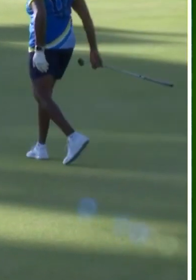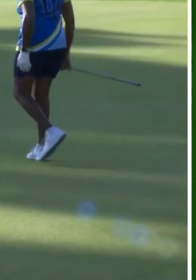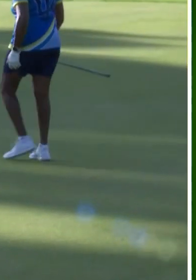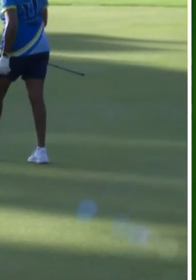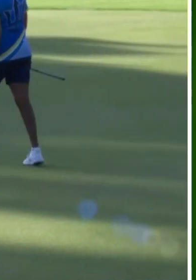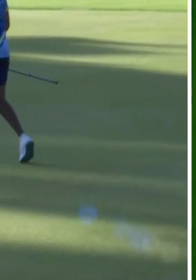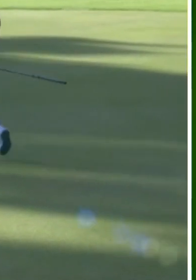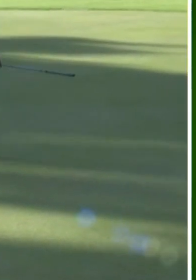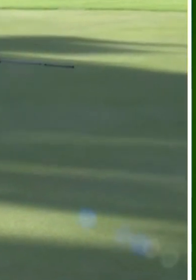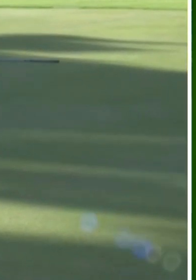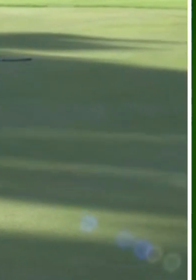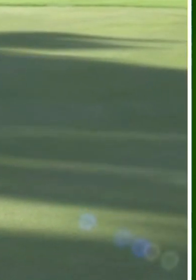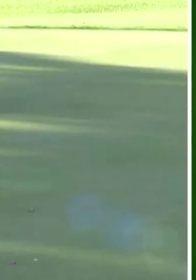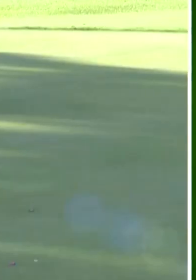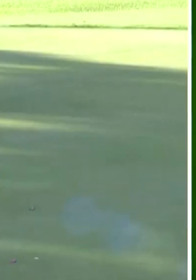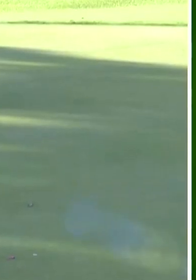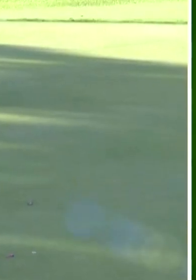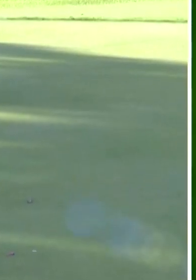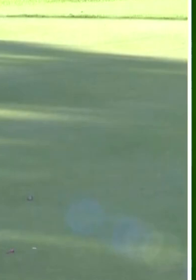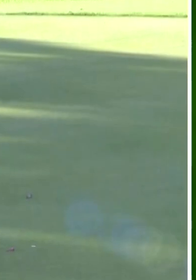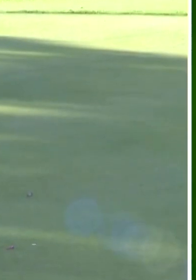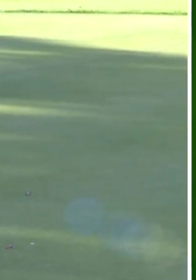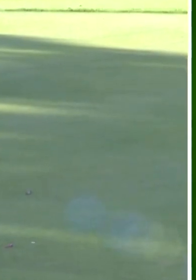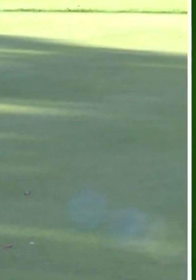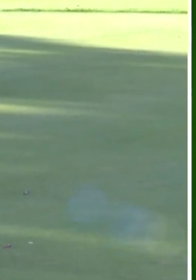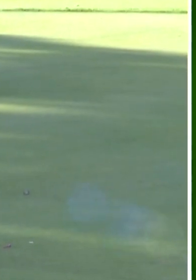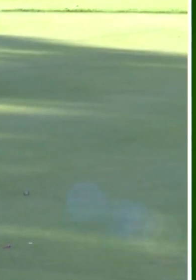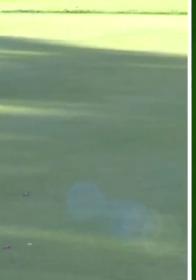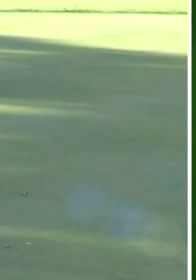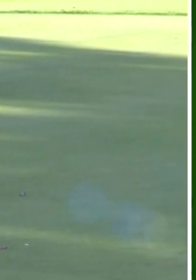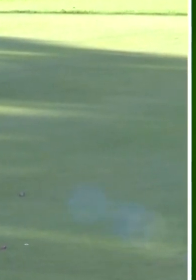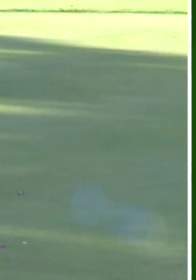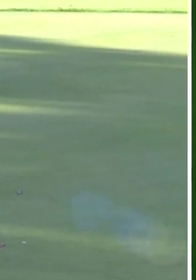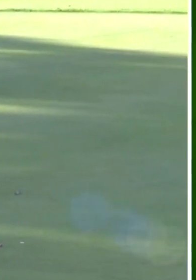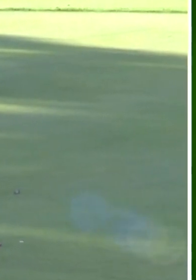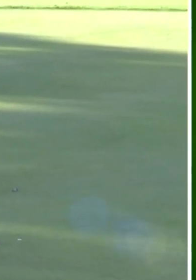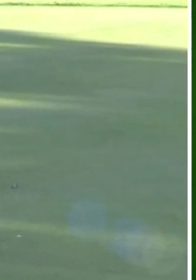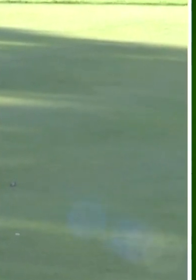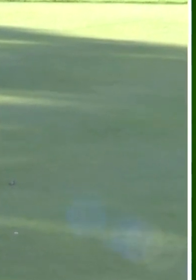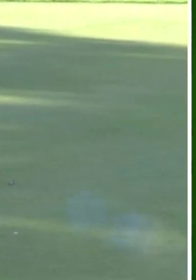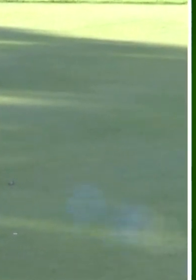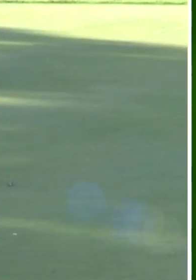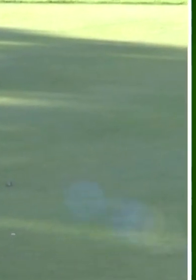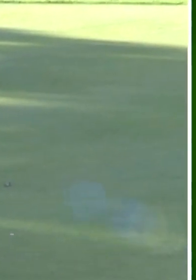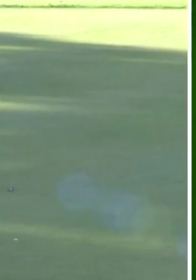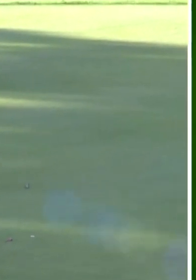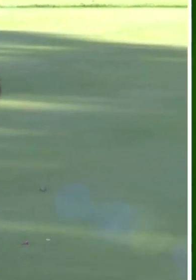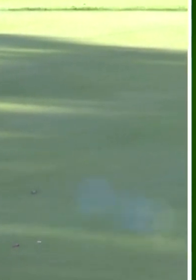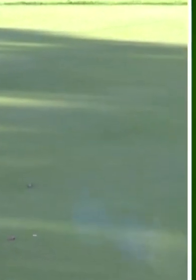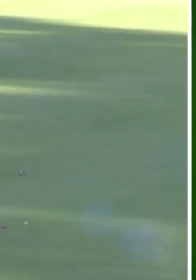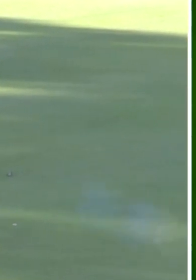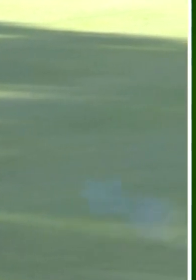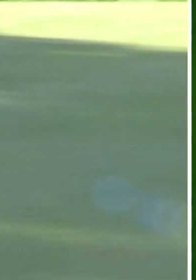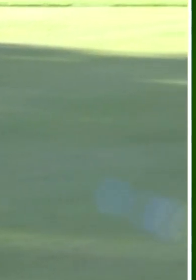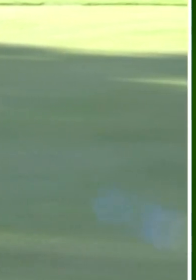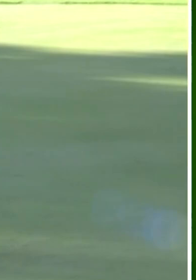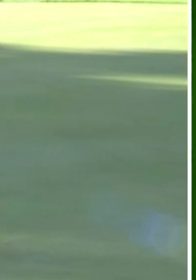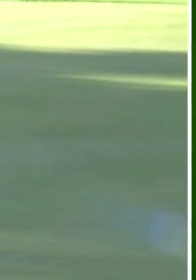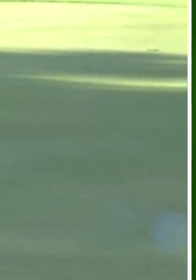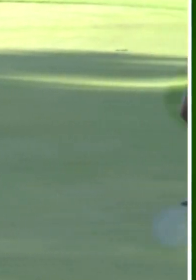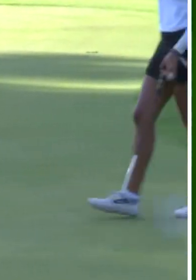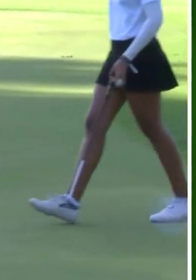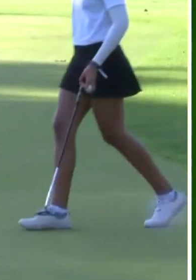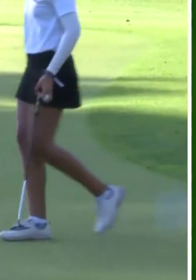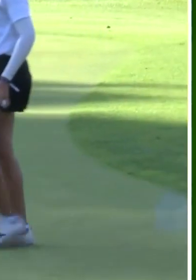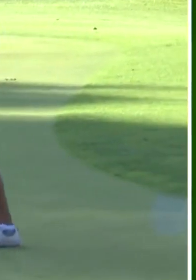over par, and last year's champions Chloe Adoja of Trinidad and Tobago was 3rd after 41 over par. Chanella